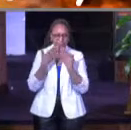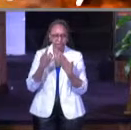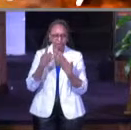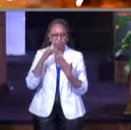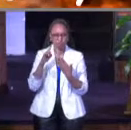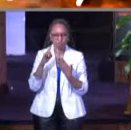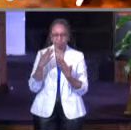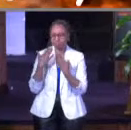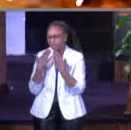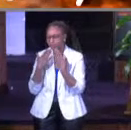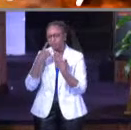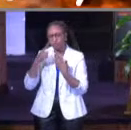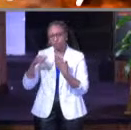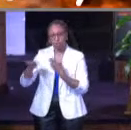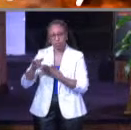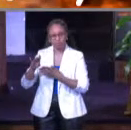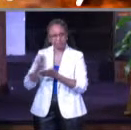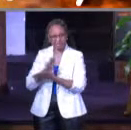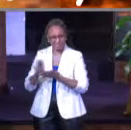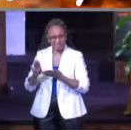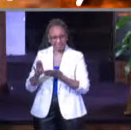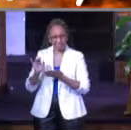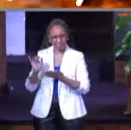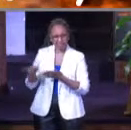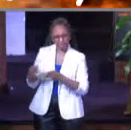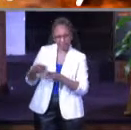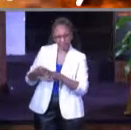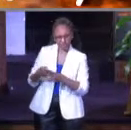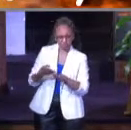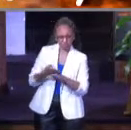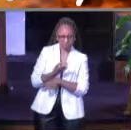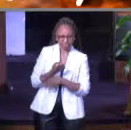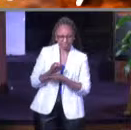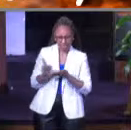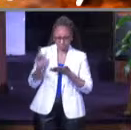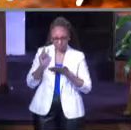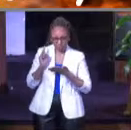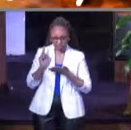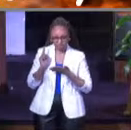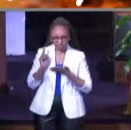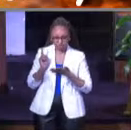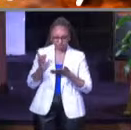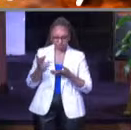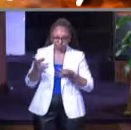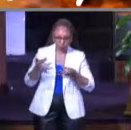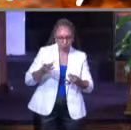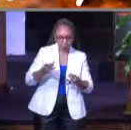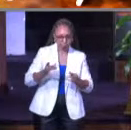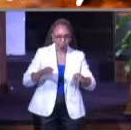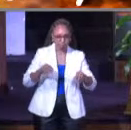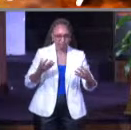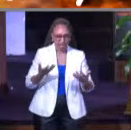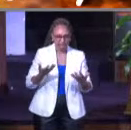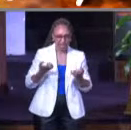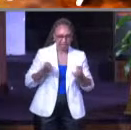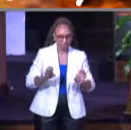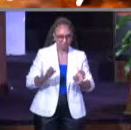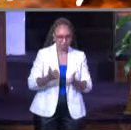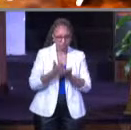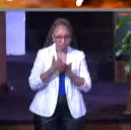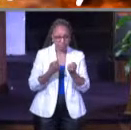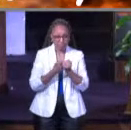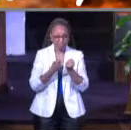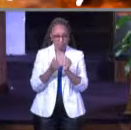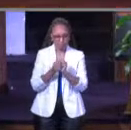these businesses and those mentioned last week for sowing into the soil they often make business and sales. We